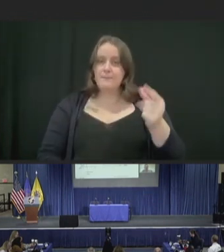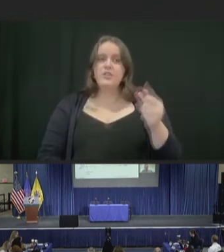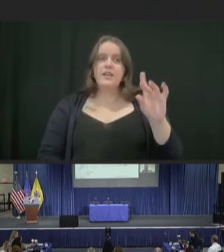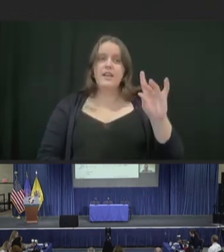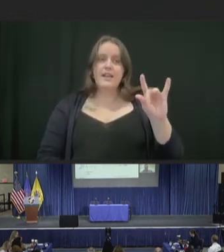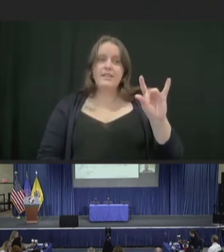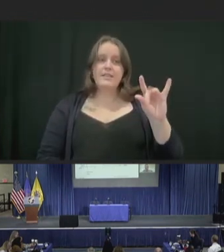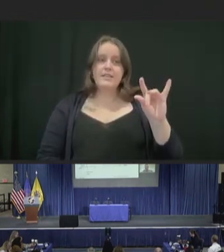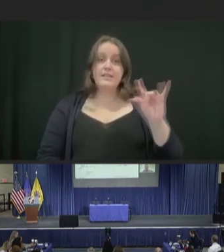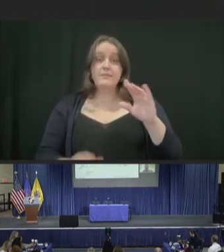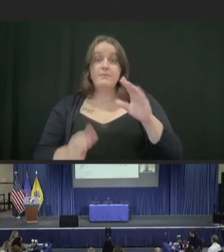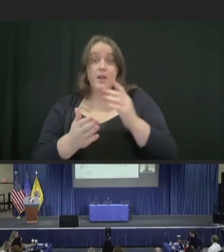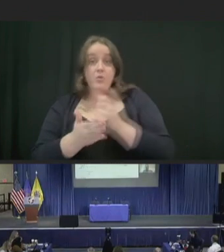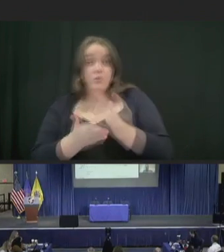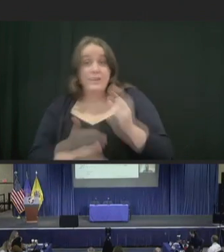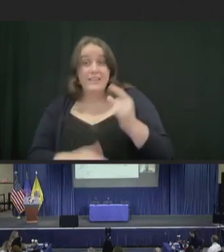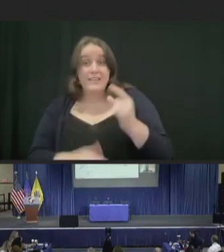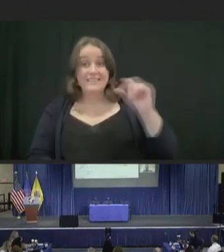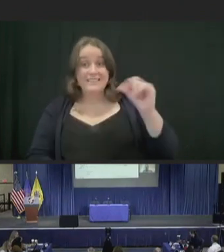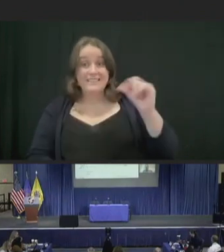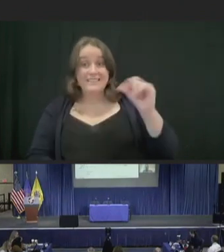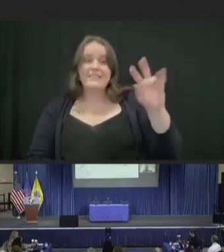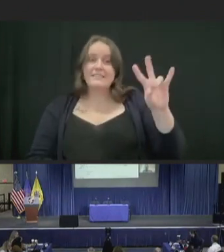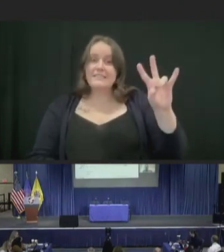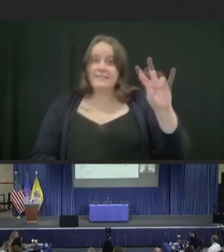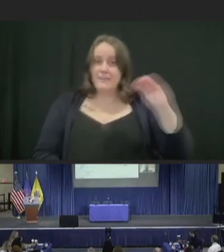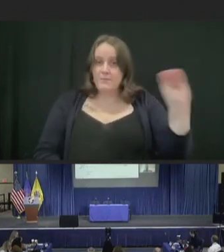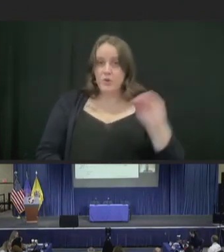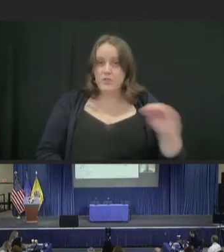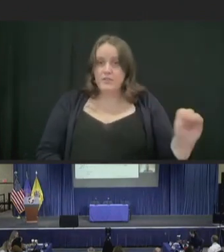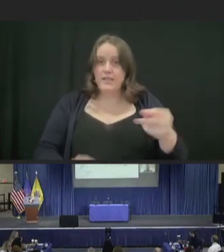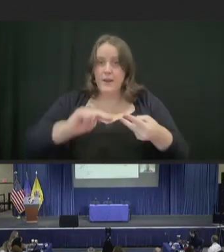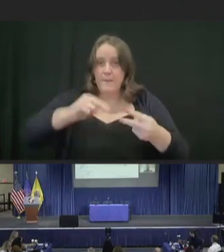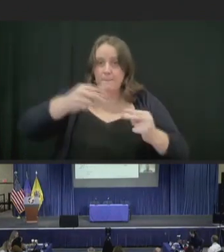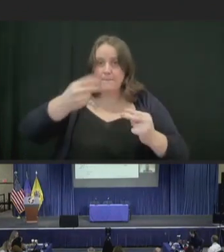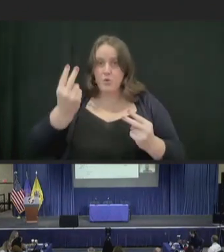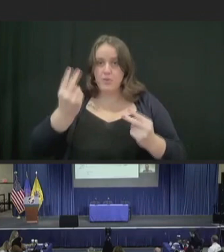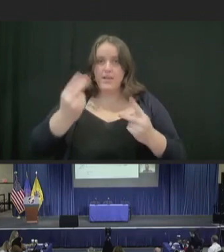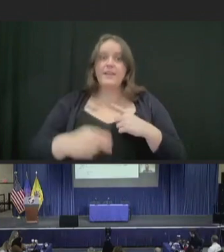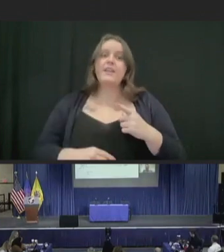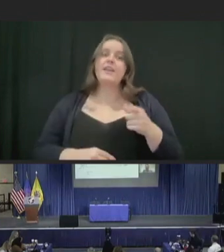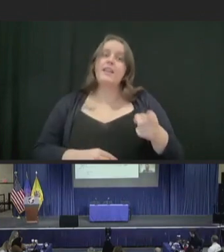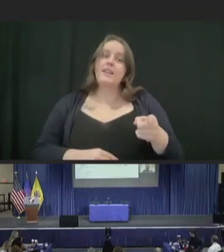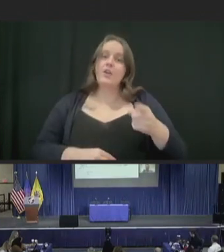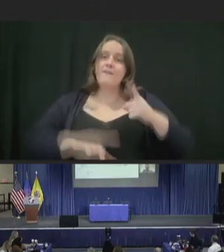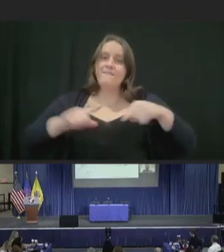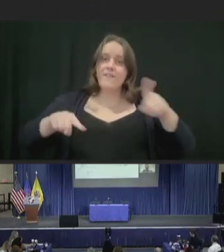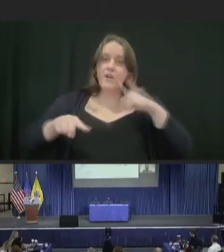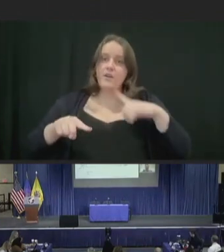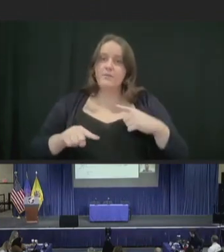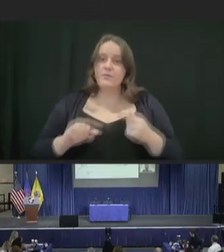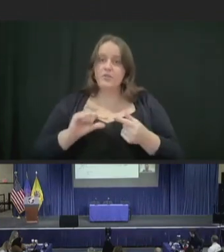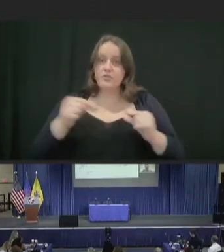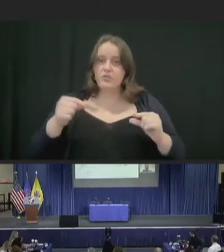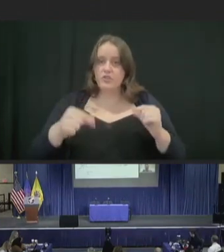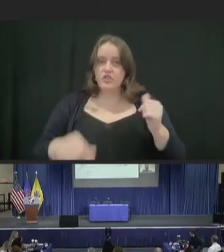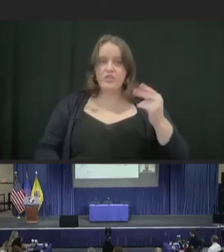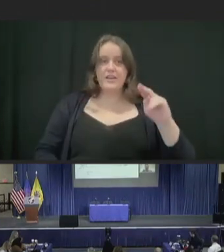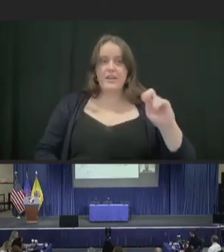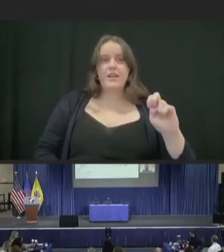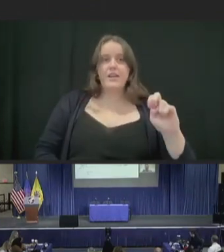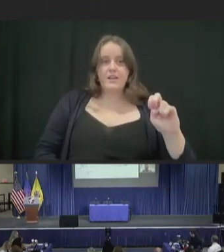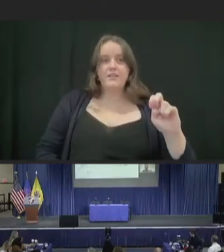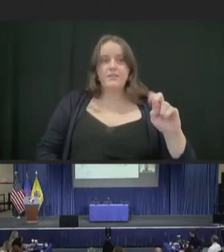7% mutated in their variable gene. And so we think we're getting a good amount of somatic